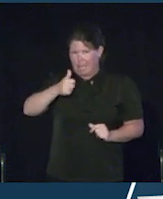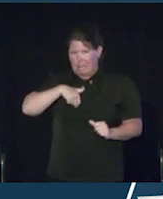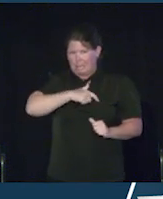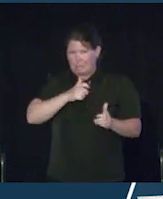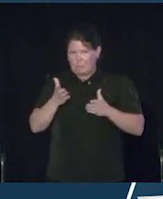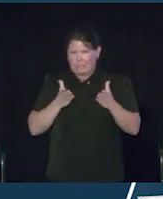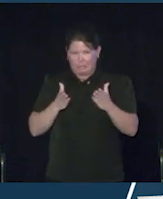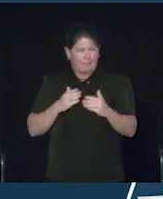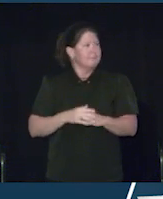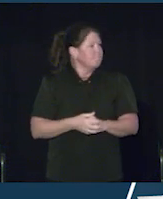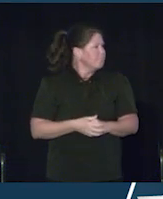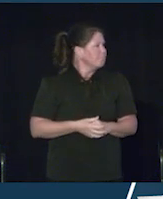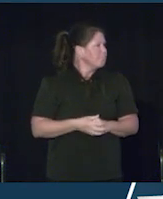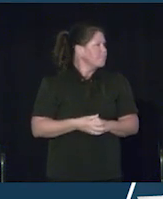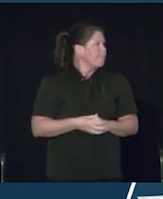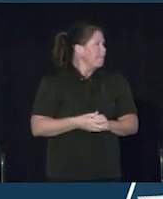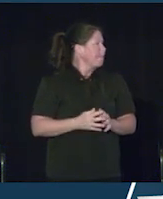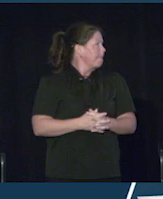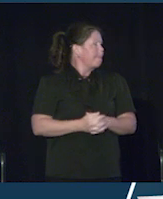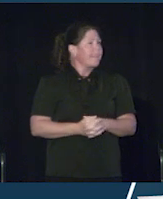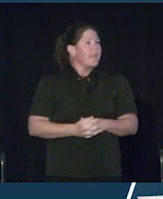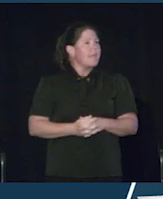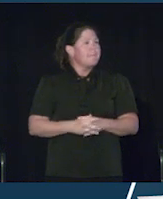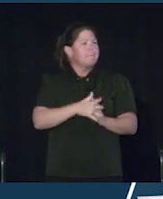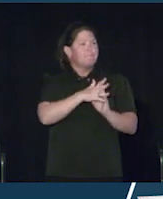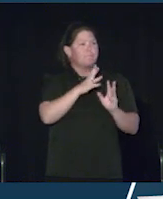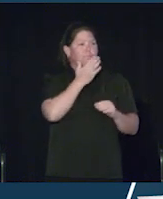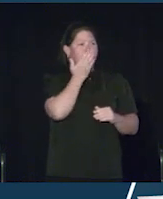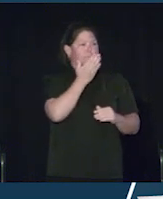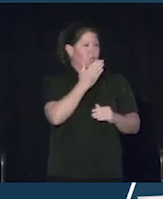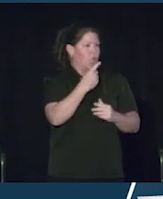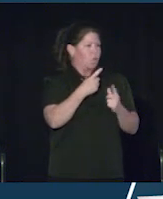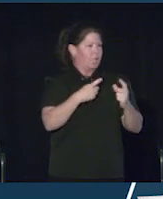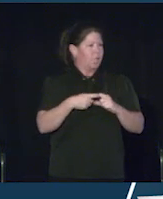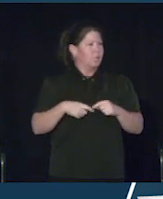18. Good questions, thank you.